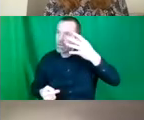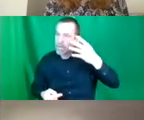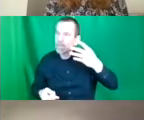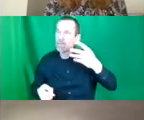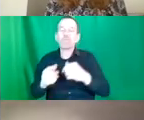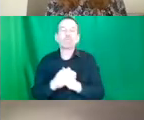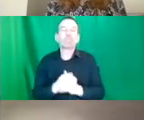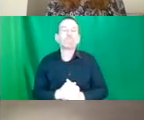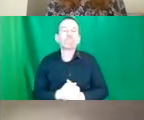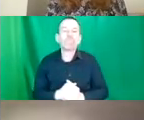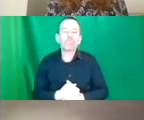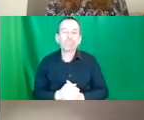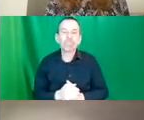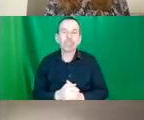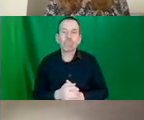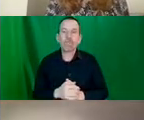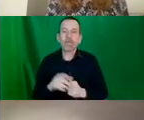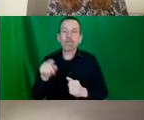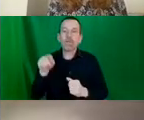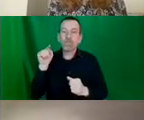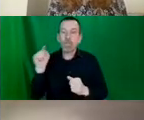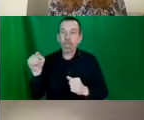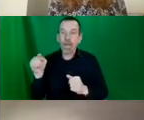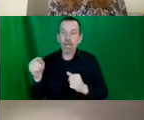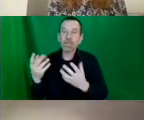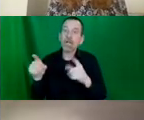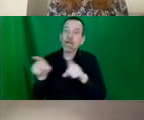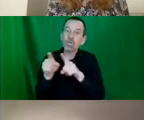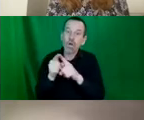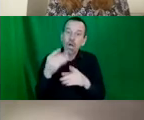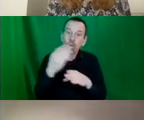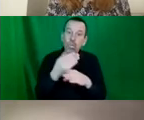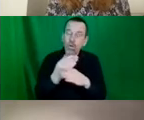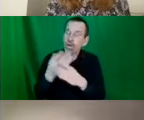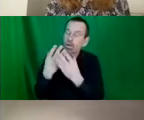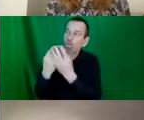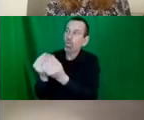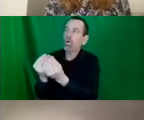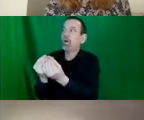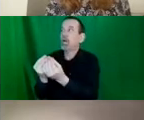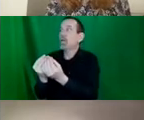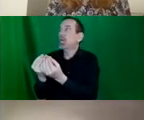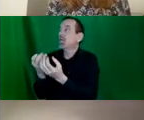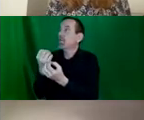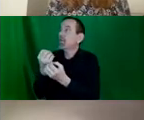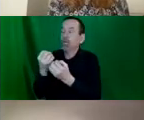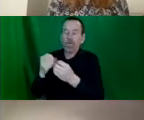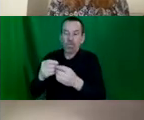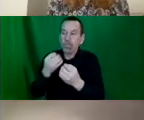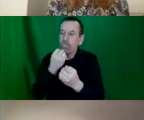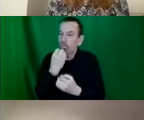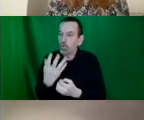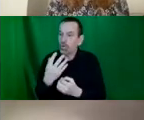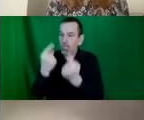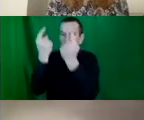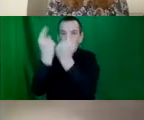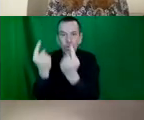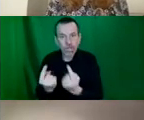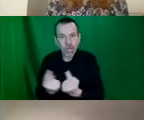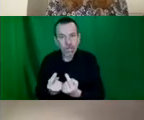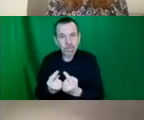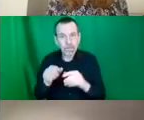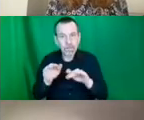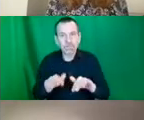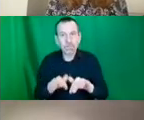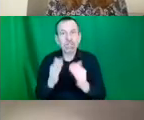material. This, combined with having had the opportunity to work on such wonderful, varied and wonderful objects during my time at the British Library,